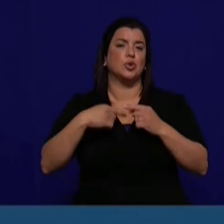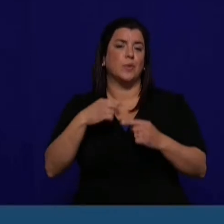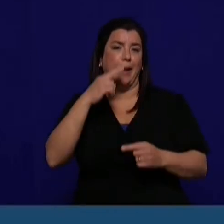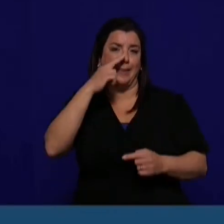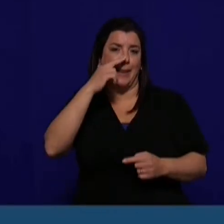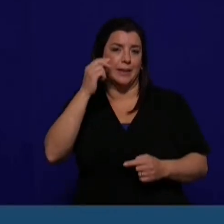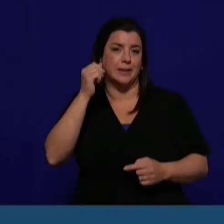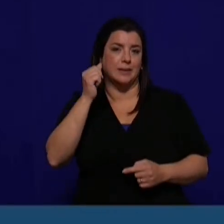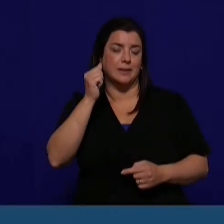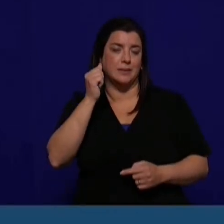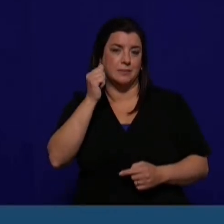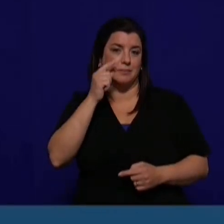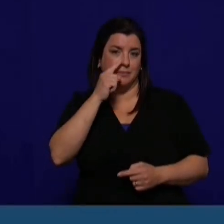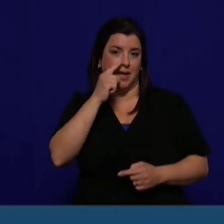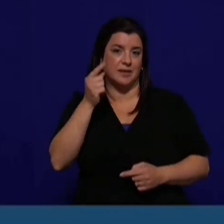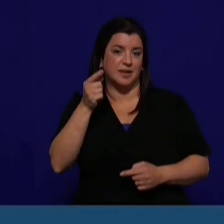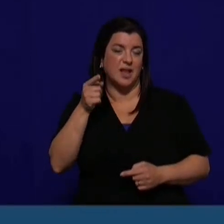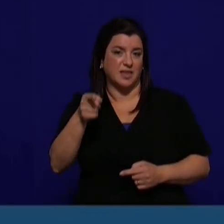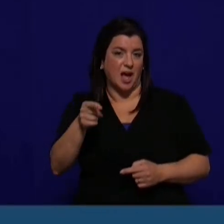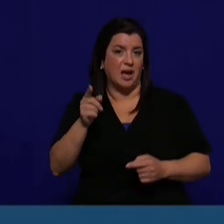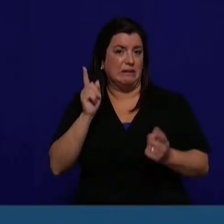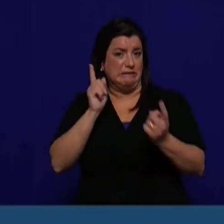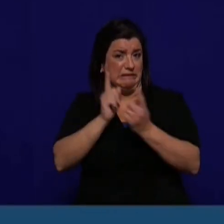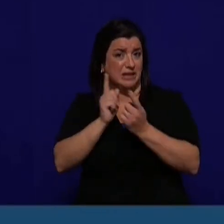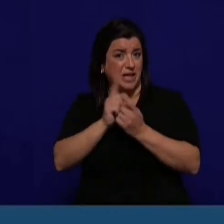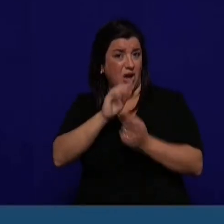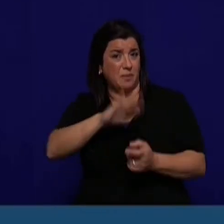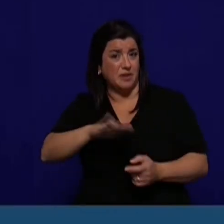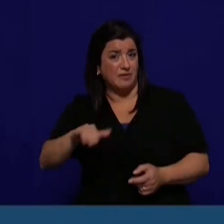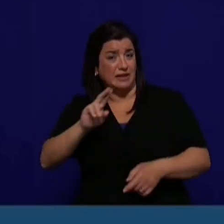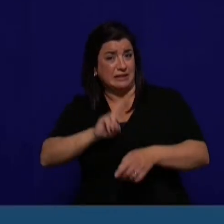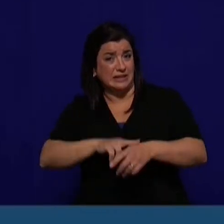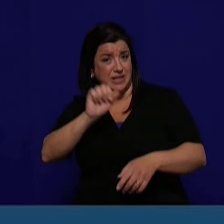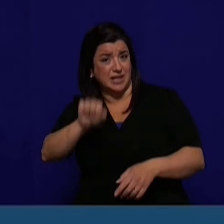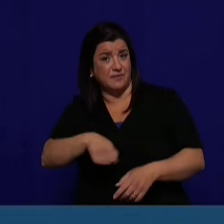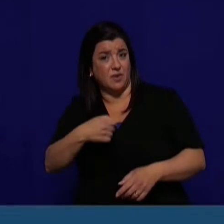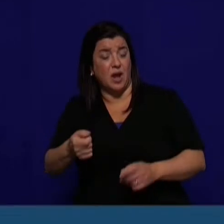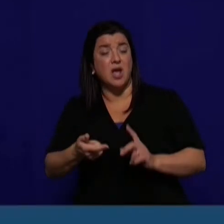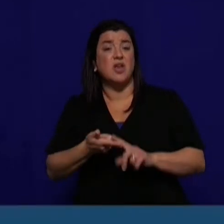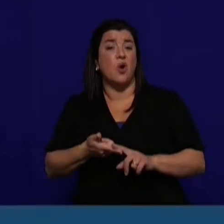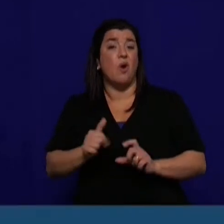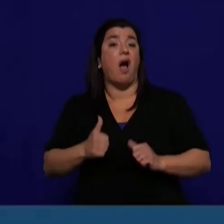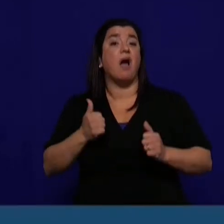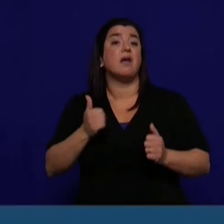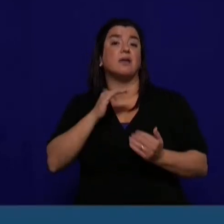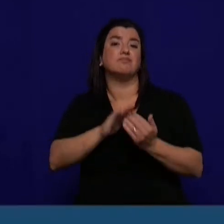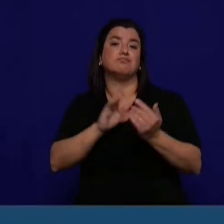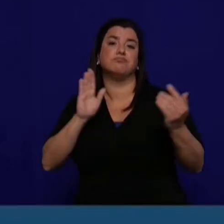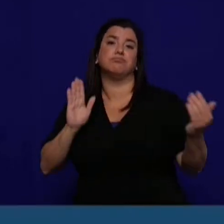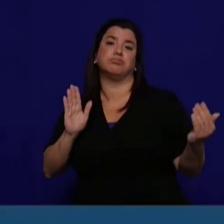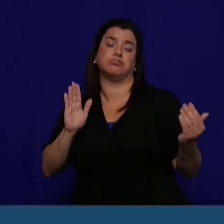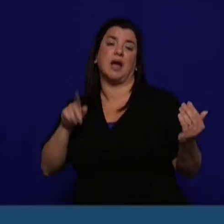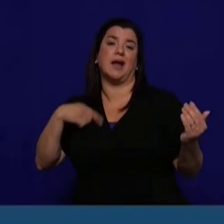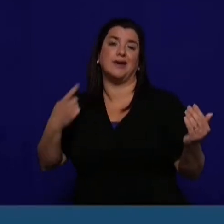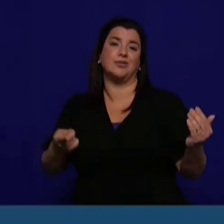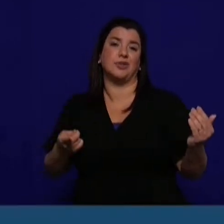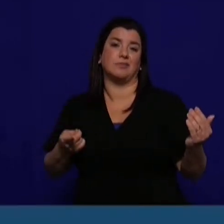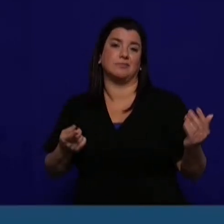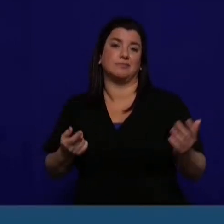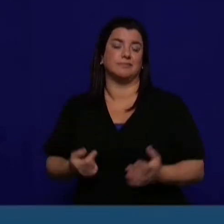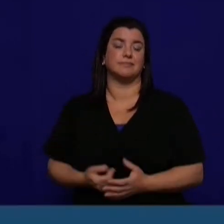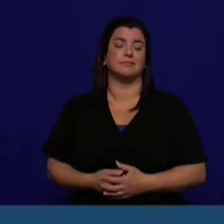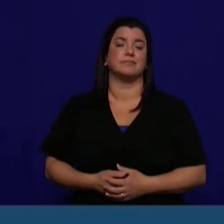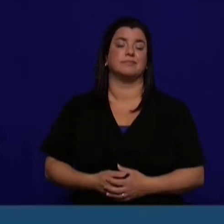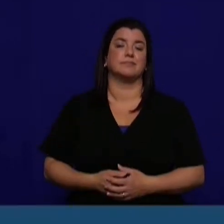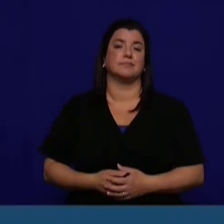jekk għandhomx jiltaqgħu jew le jew inaqsu dawn il-laqat issa man-nepotijiet tagħhom. L-aħħar mistoqsija